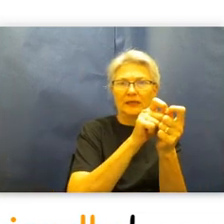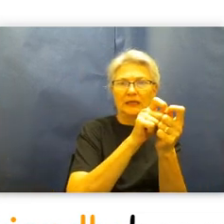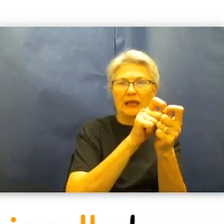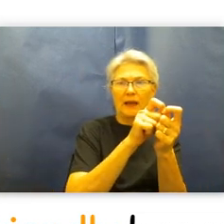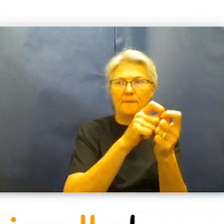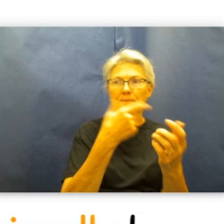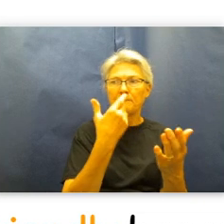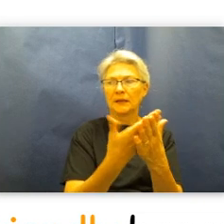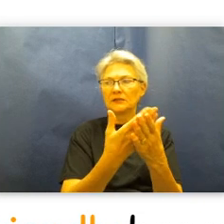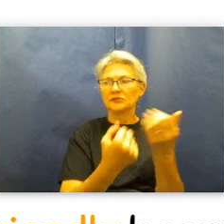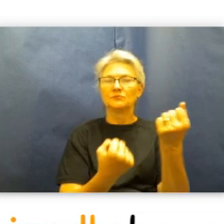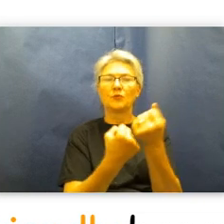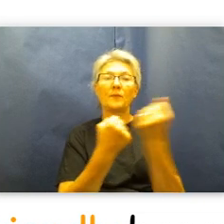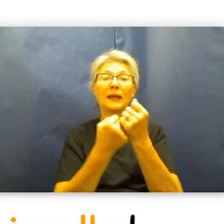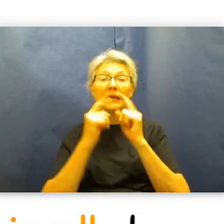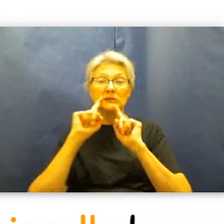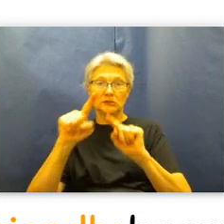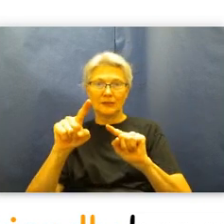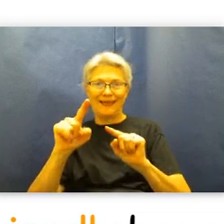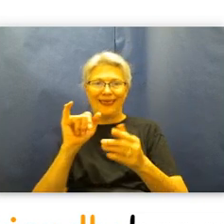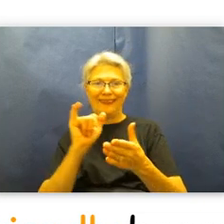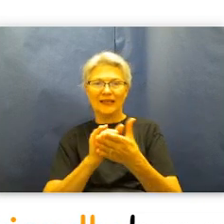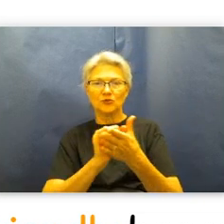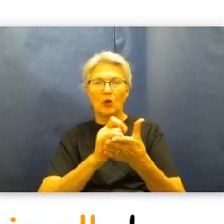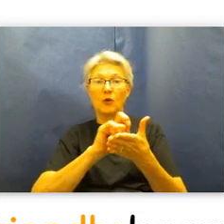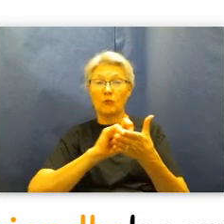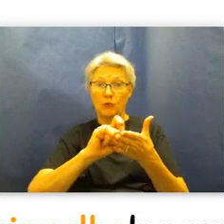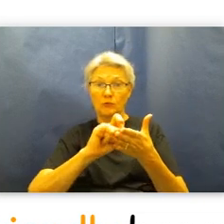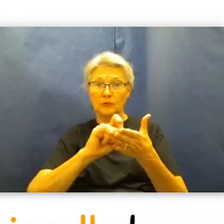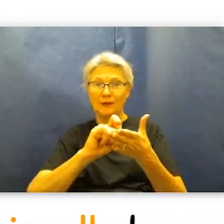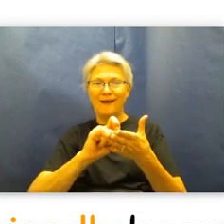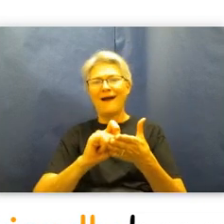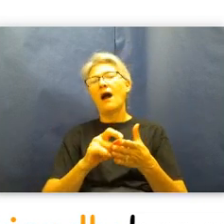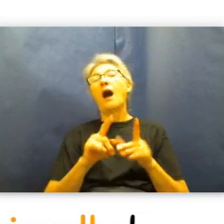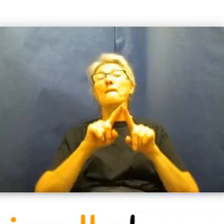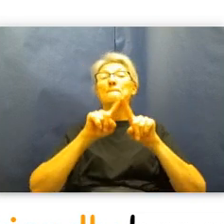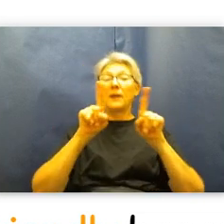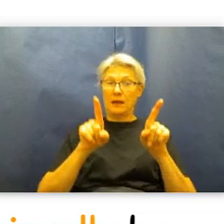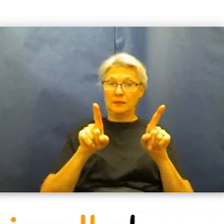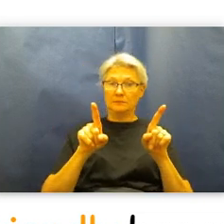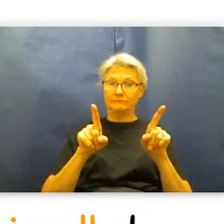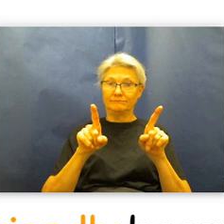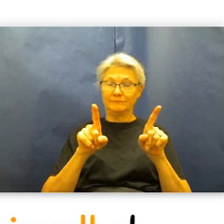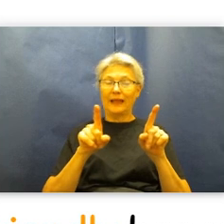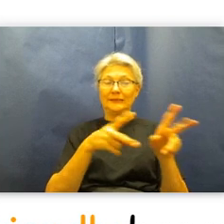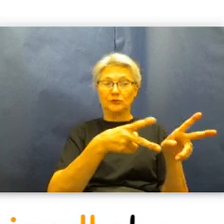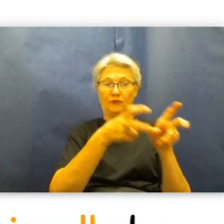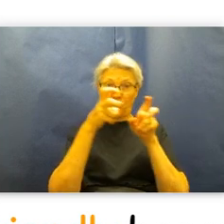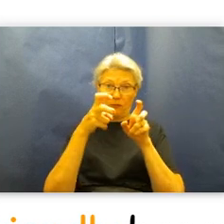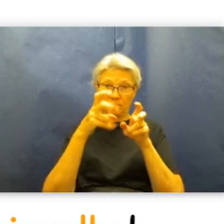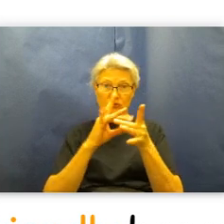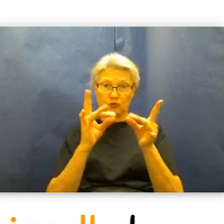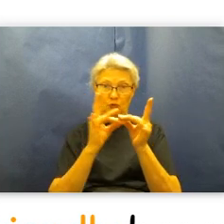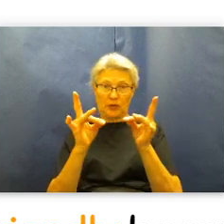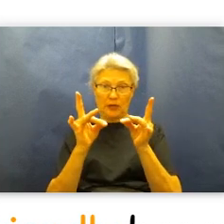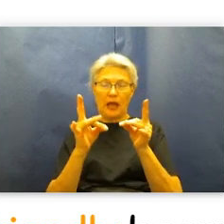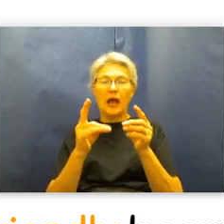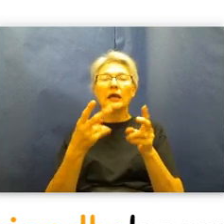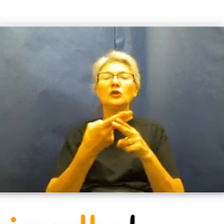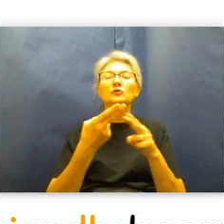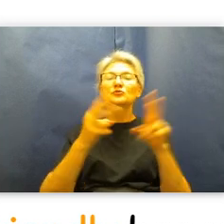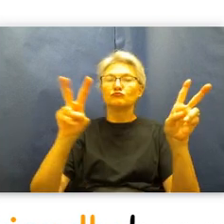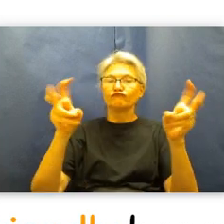to support my answer. That's where I wrote, but presently the figure nodded its head to her in a friendly way. Notice how I use